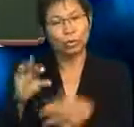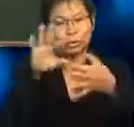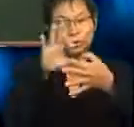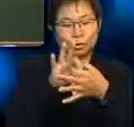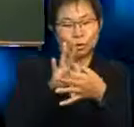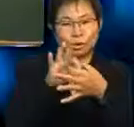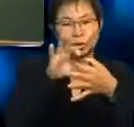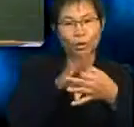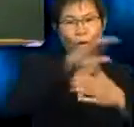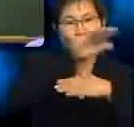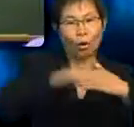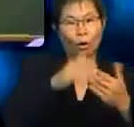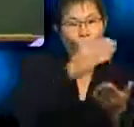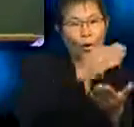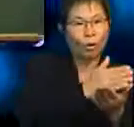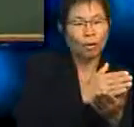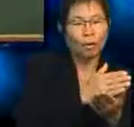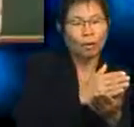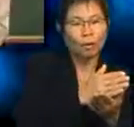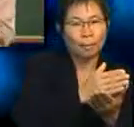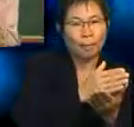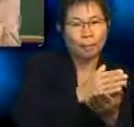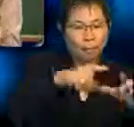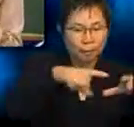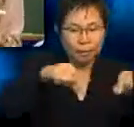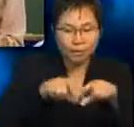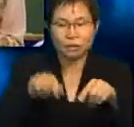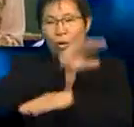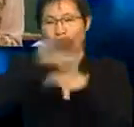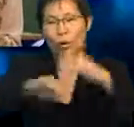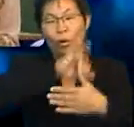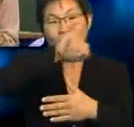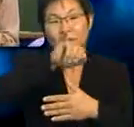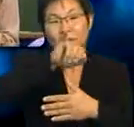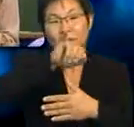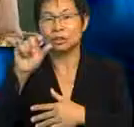so by joining all the pieces of this jigsaw puzzle.